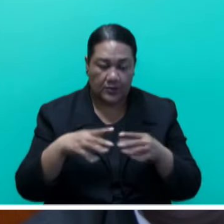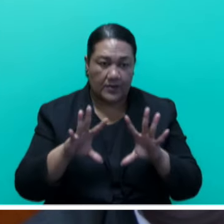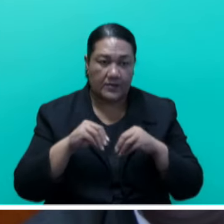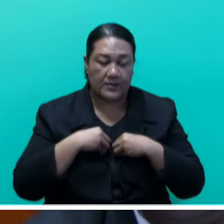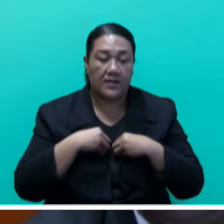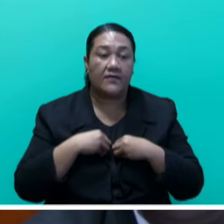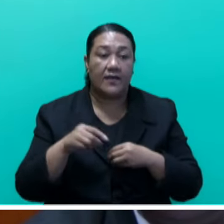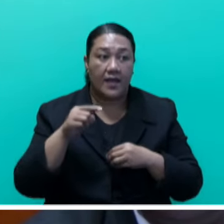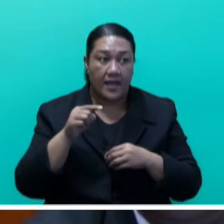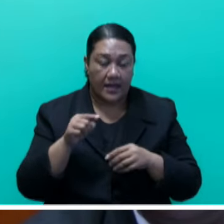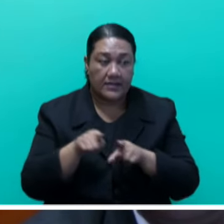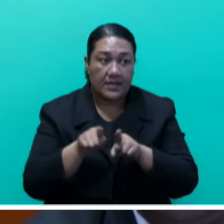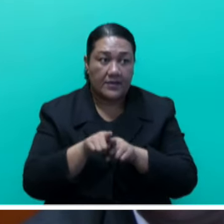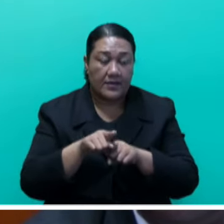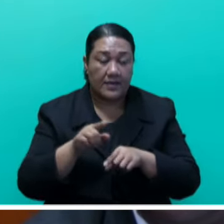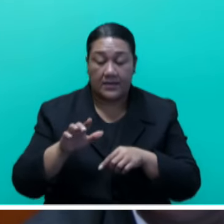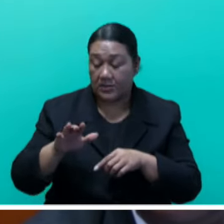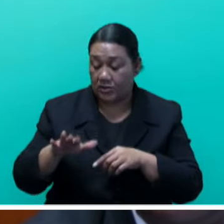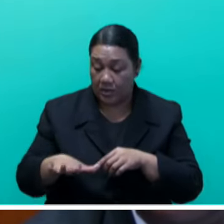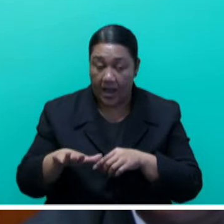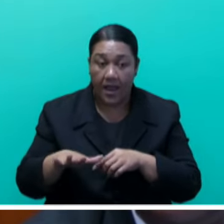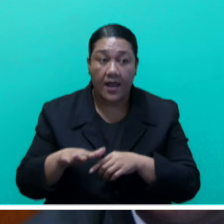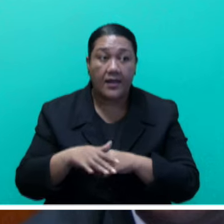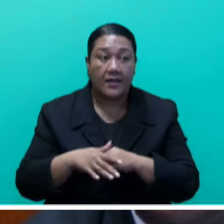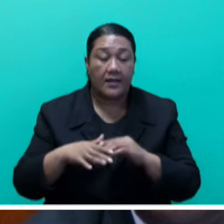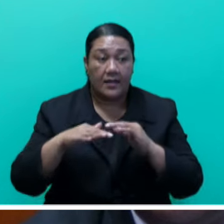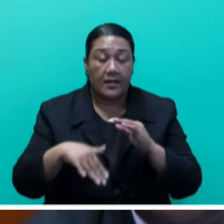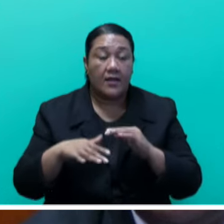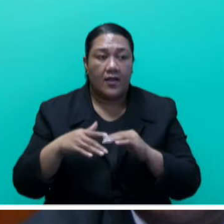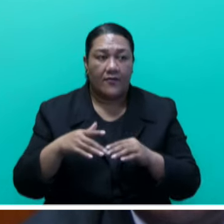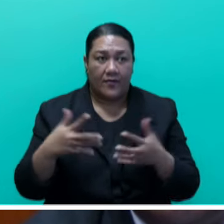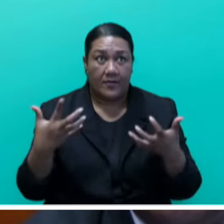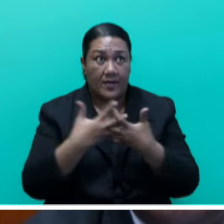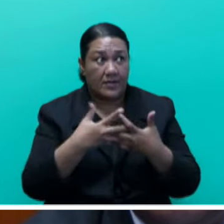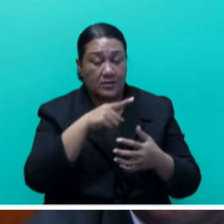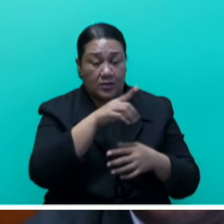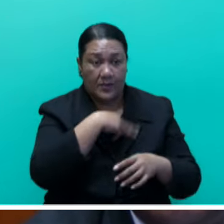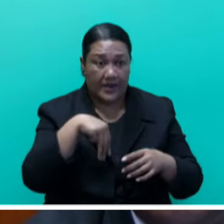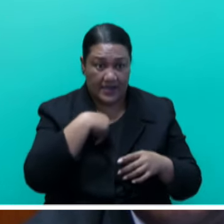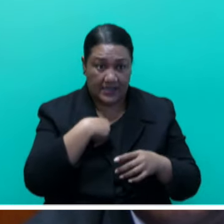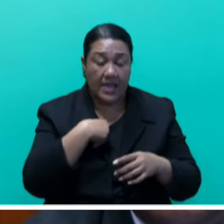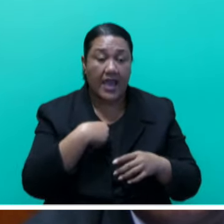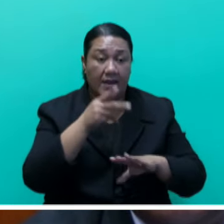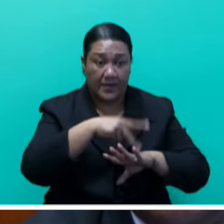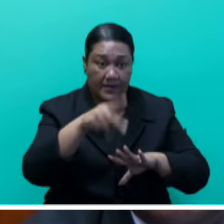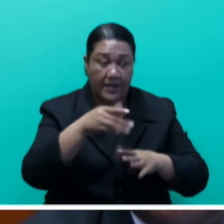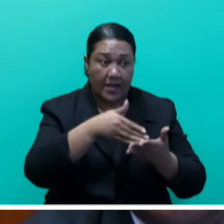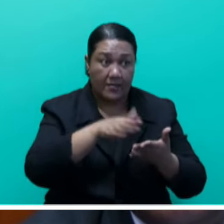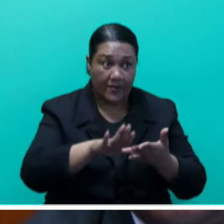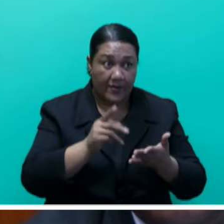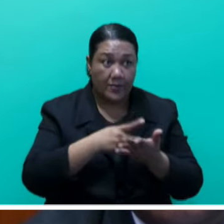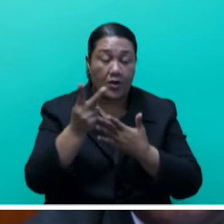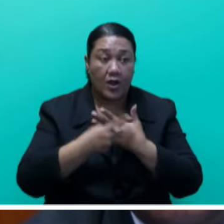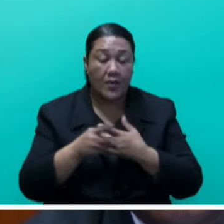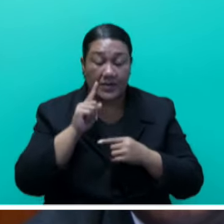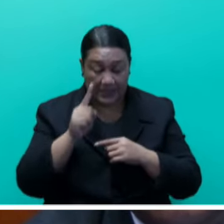centre. Subject to consultation of line ministries and cabinet approval, this initiative will see our children